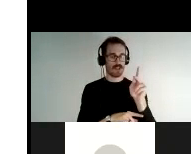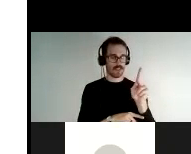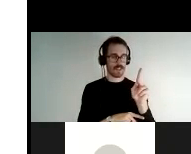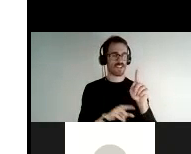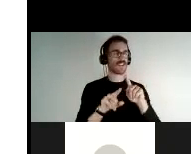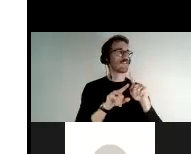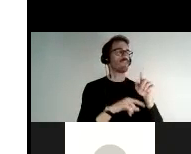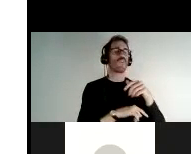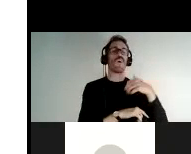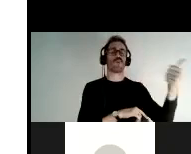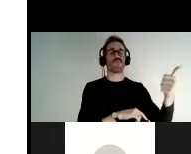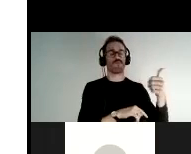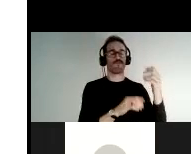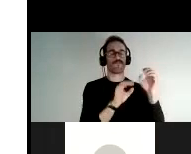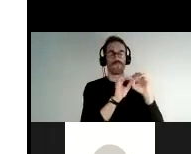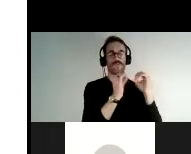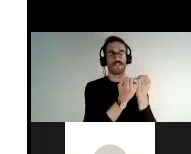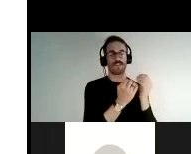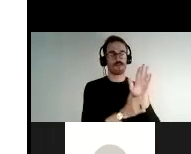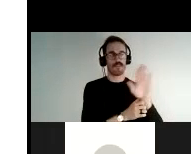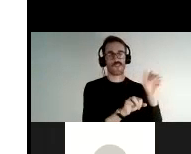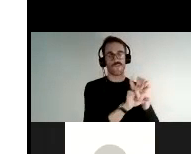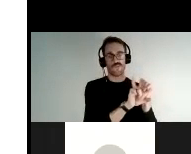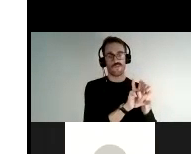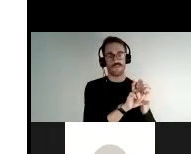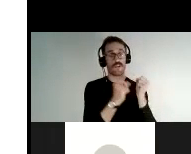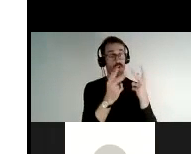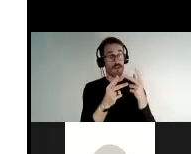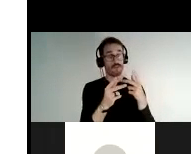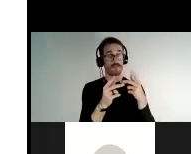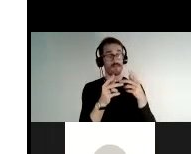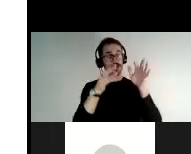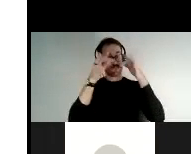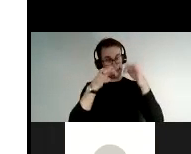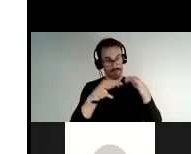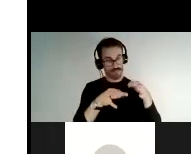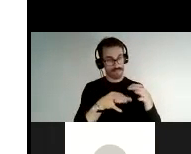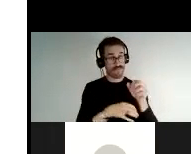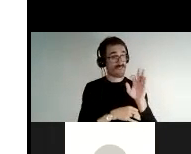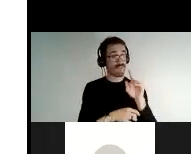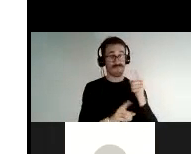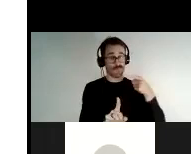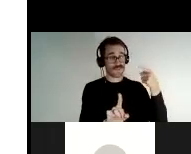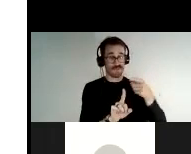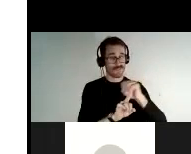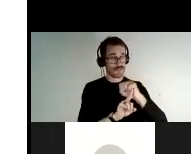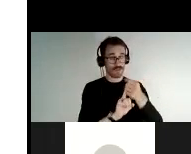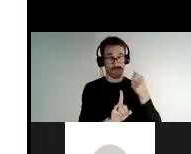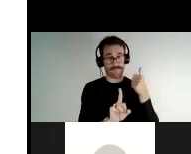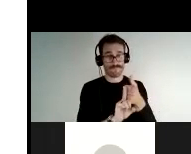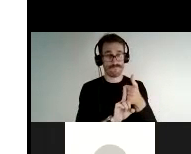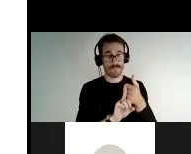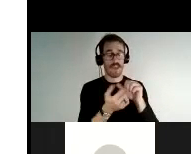other organizations and a lot of guides on how to care for specific situations